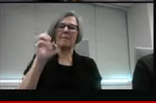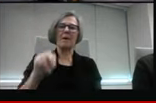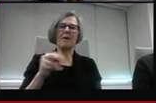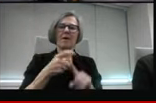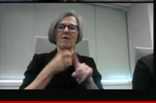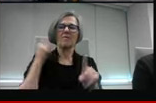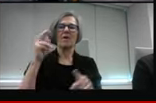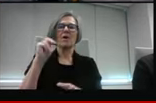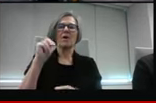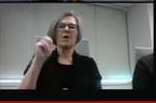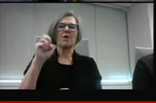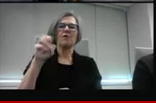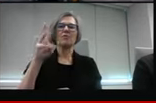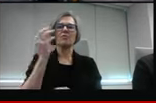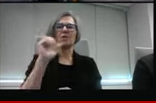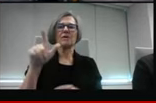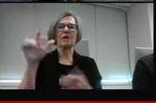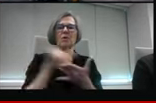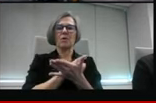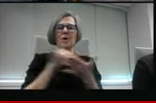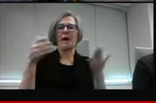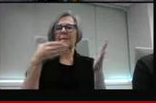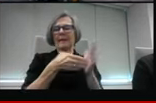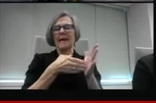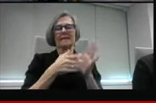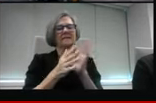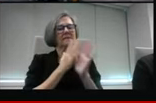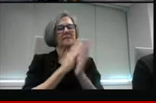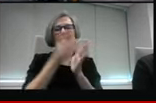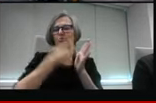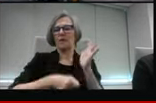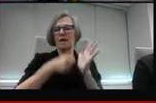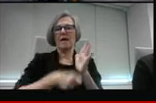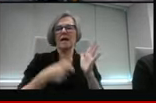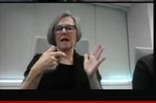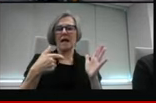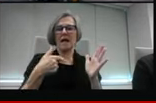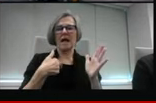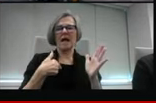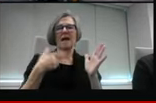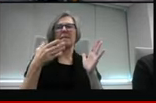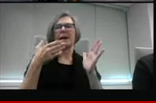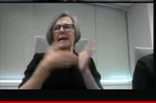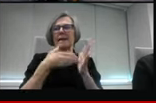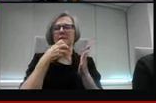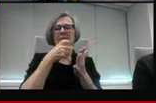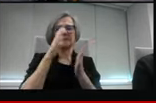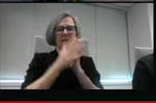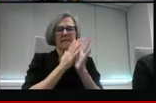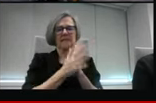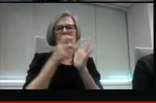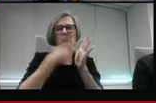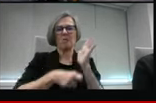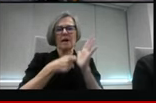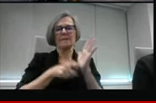New relle New York and I'm against congestion pricing I am against congestion pricing because